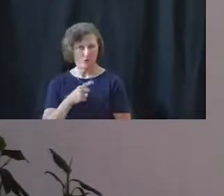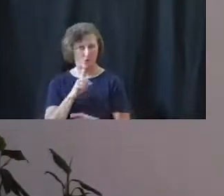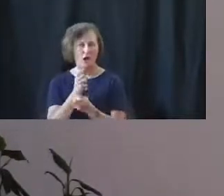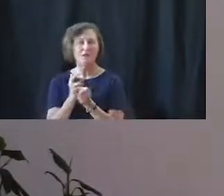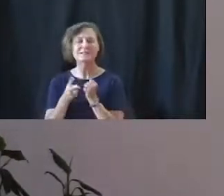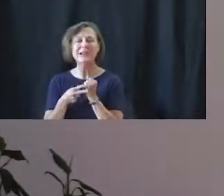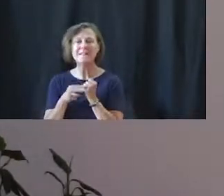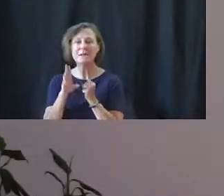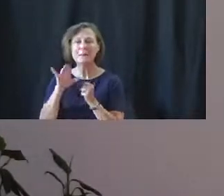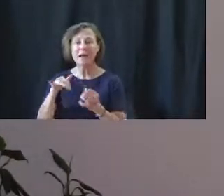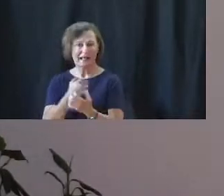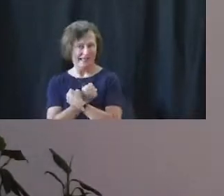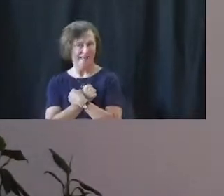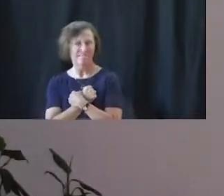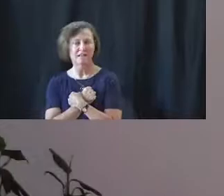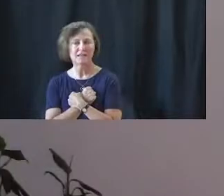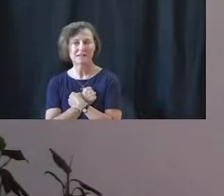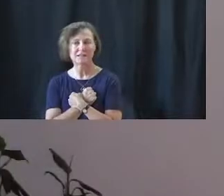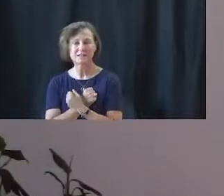love."